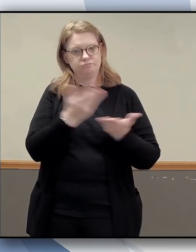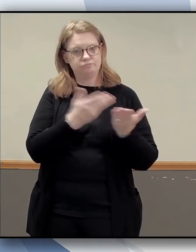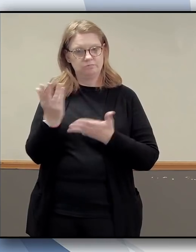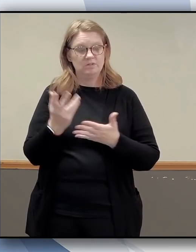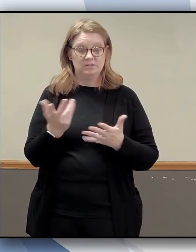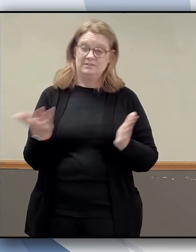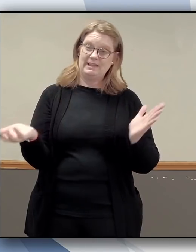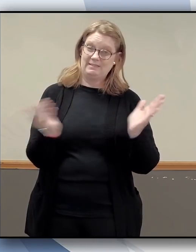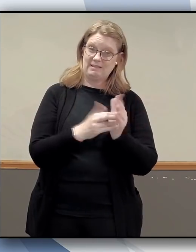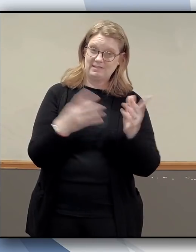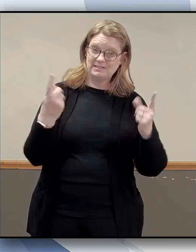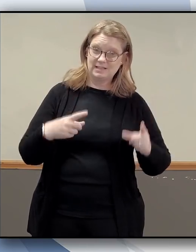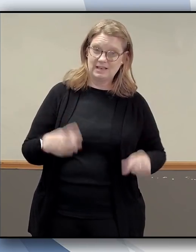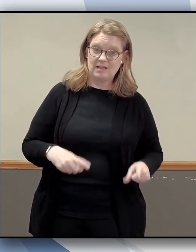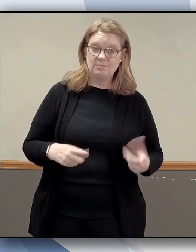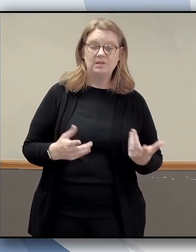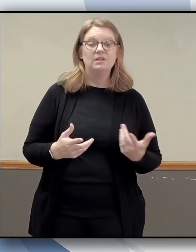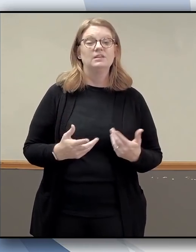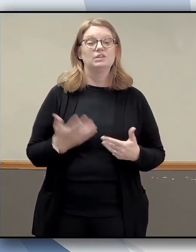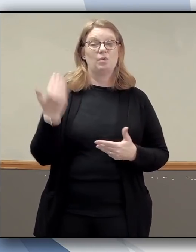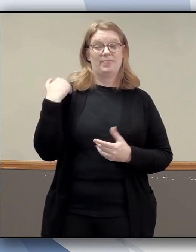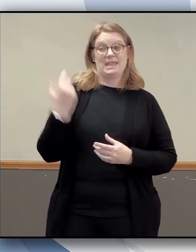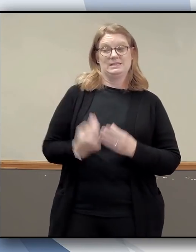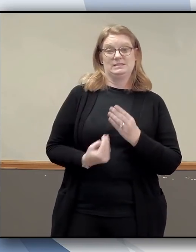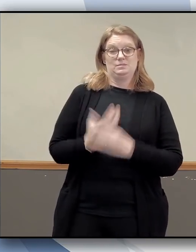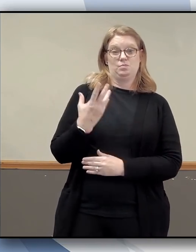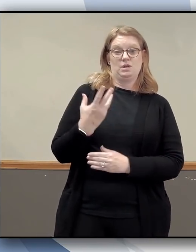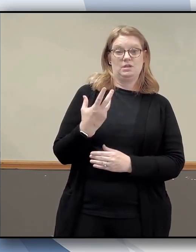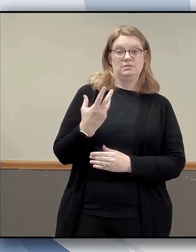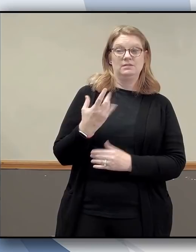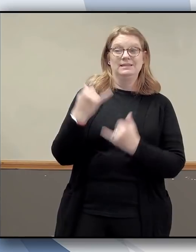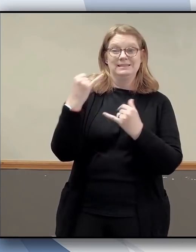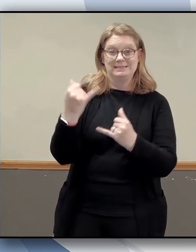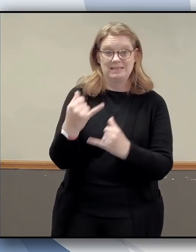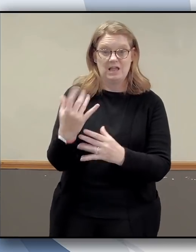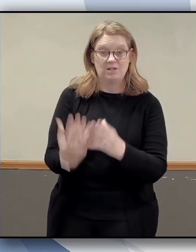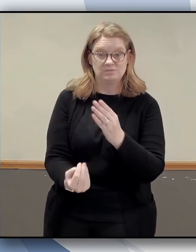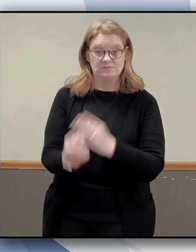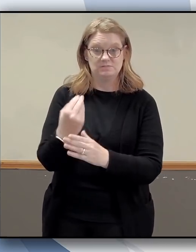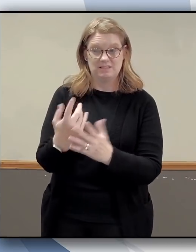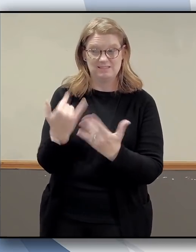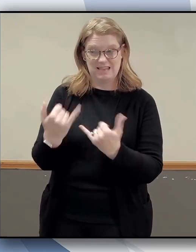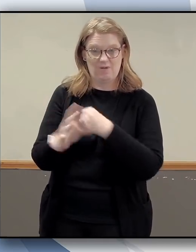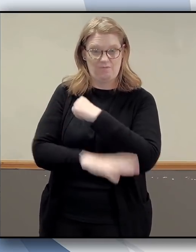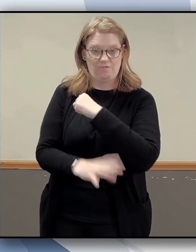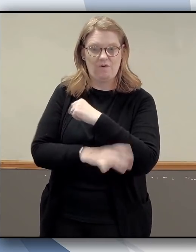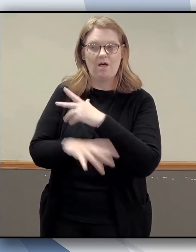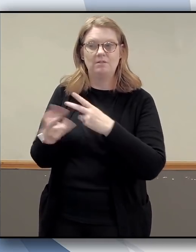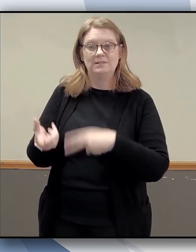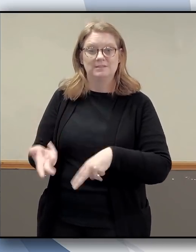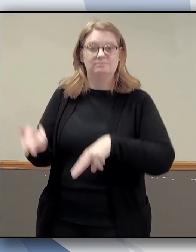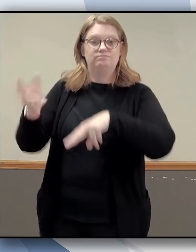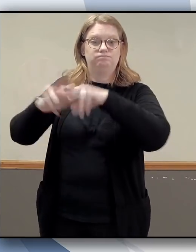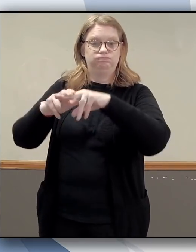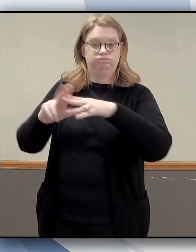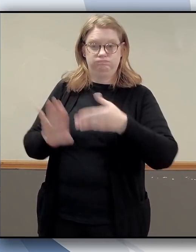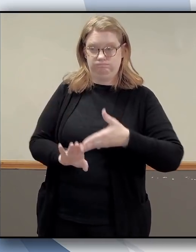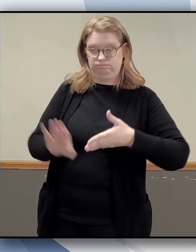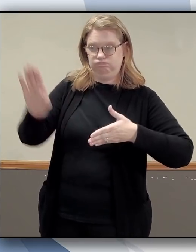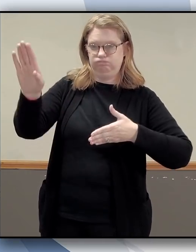we've got higher cases than we had last spring, it requires us changing the guidelines. We needed to take action today, and I think